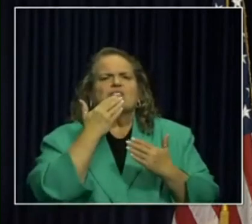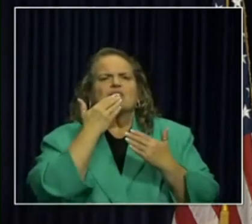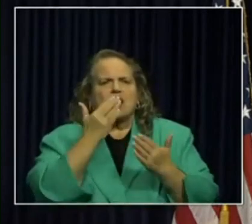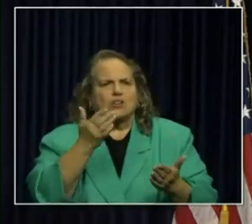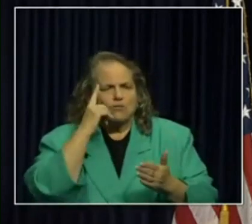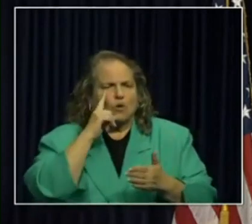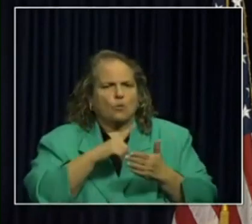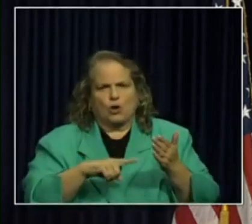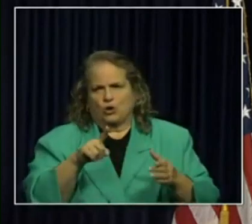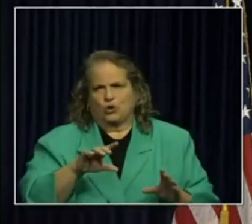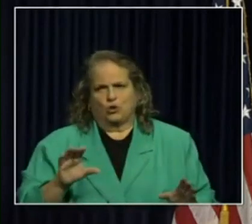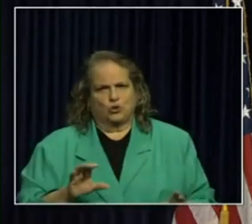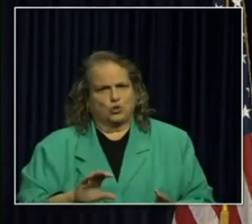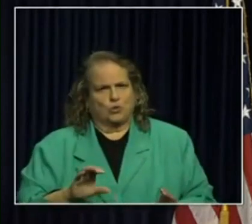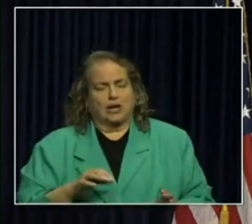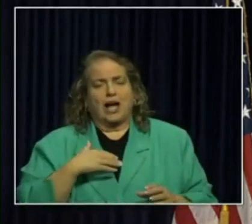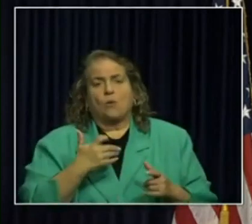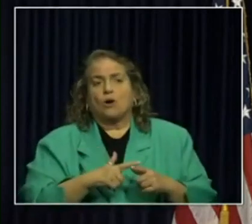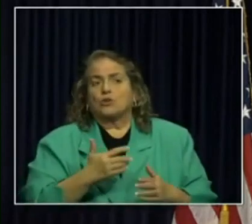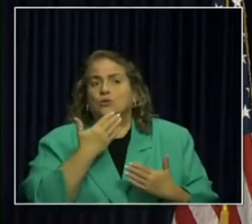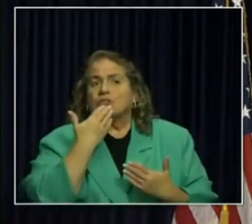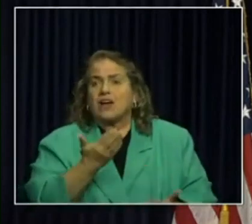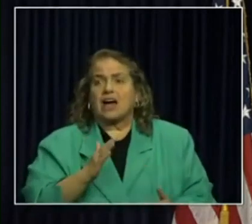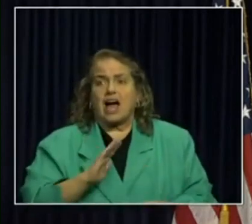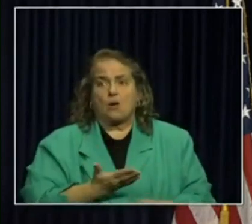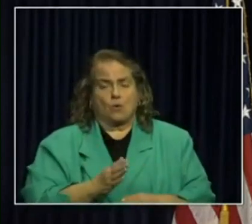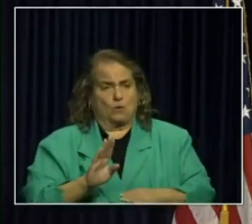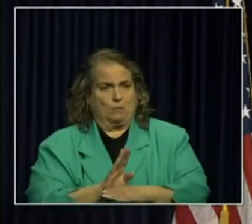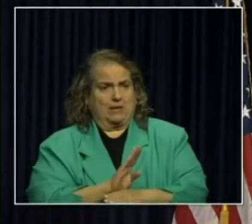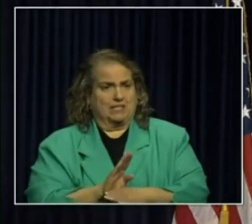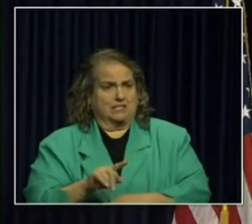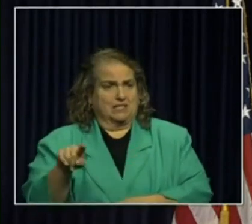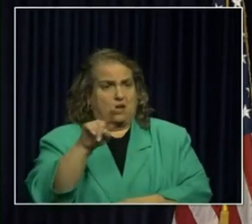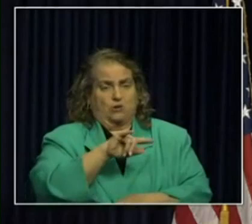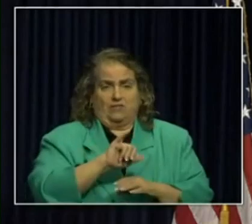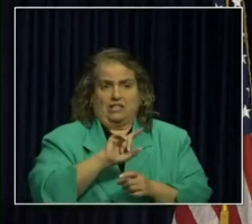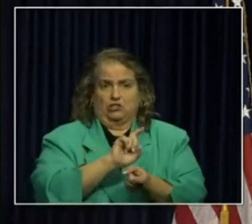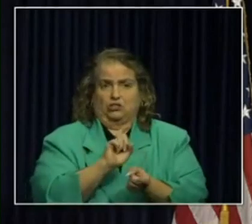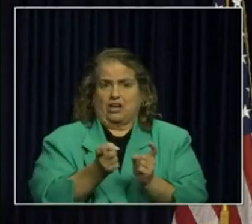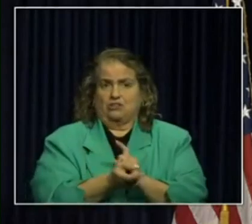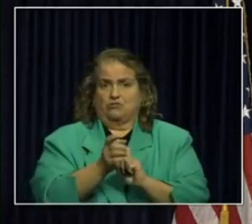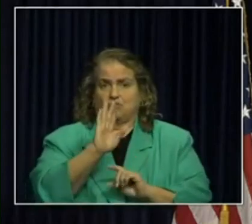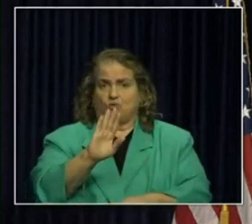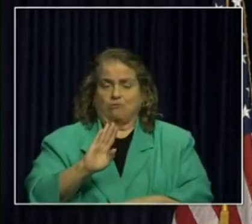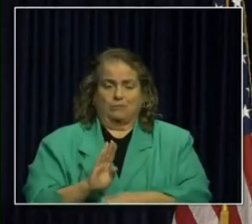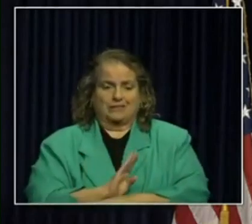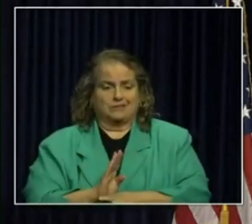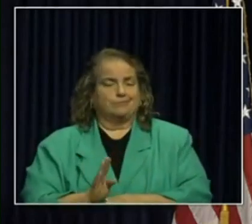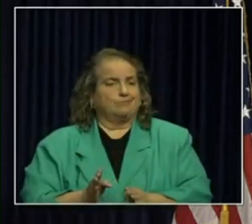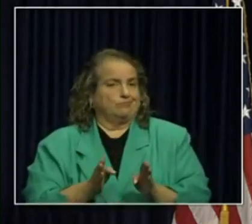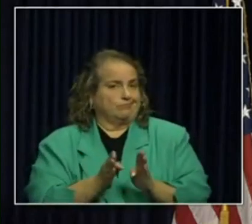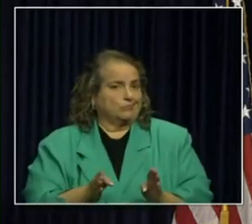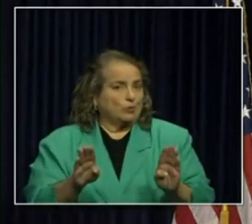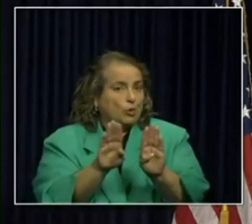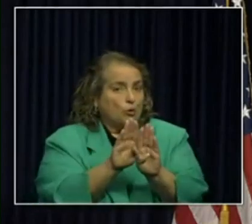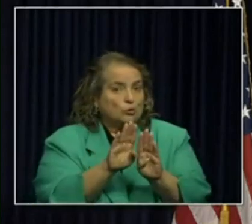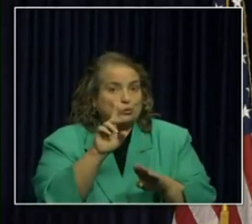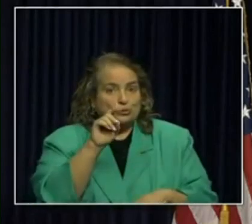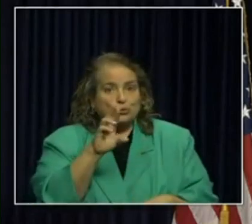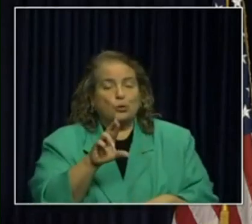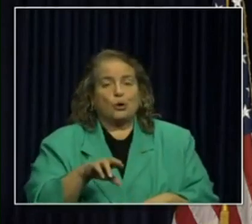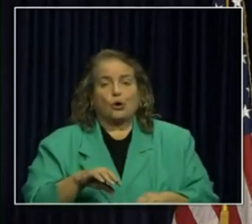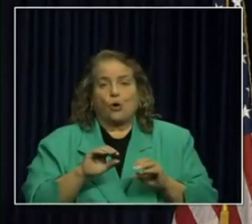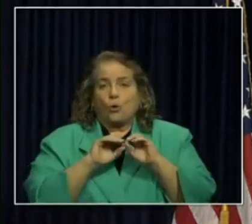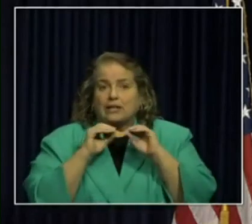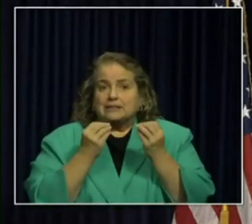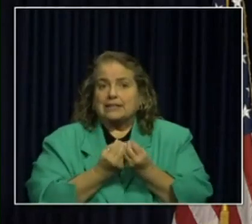are doing. I want to thank our businesses out there that have changed their practices, have shut their doors, the organizations